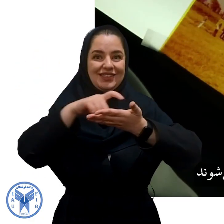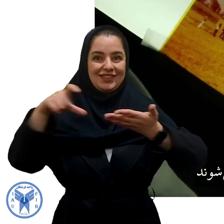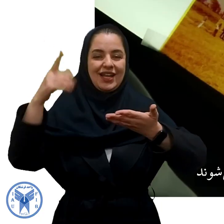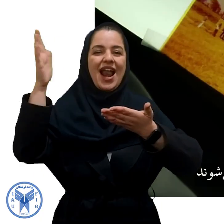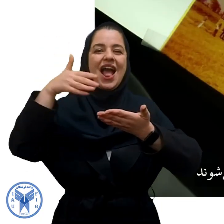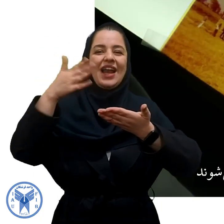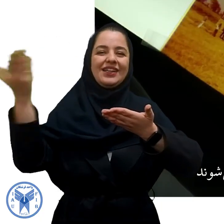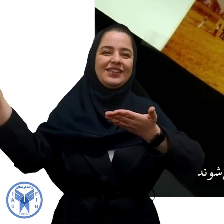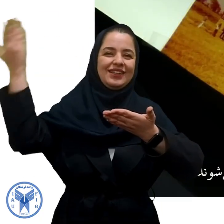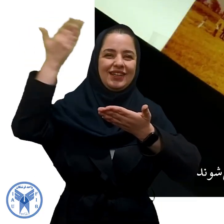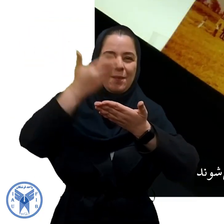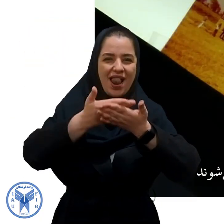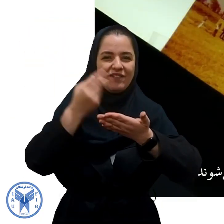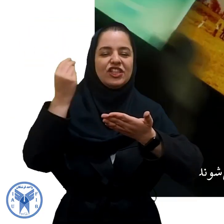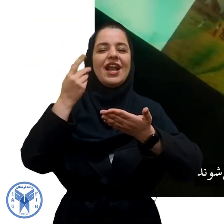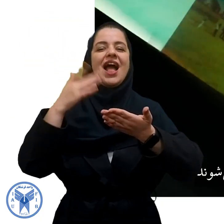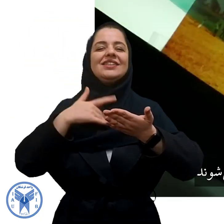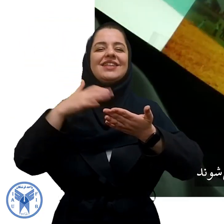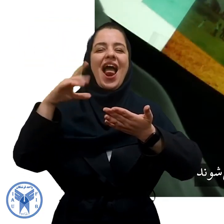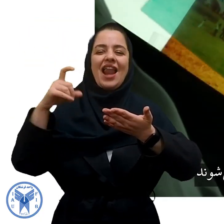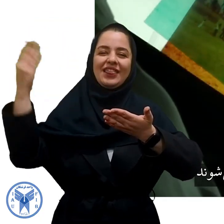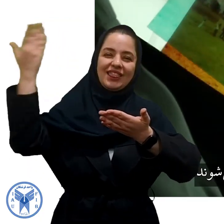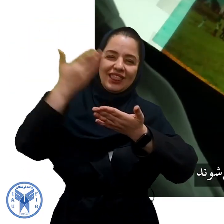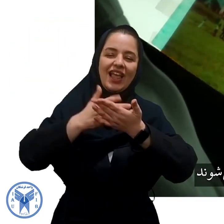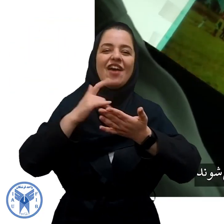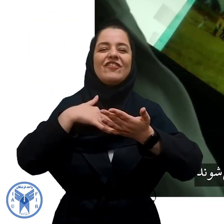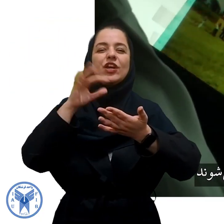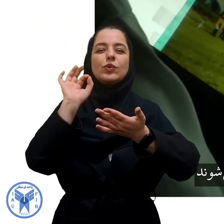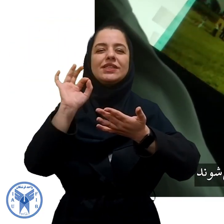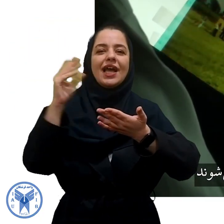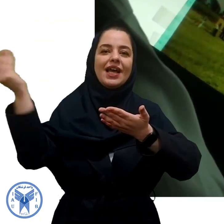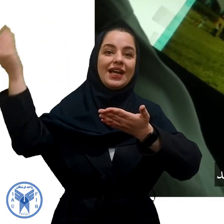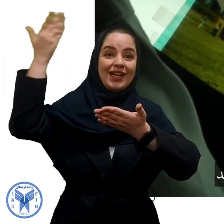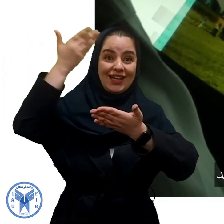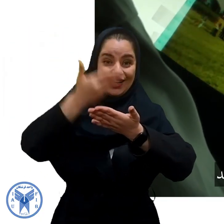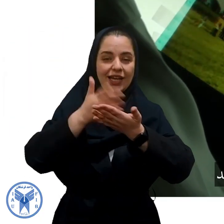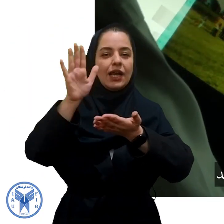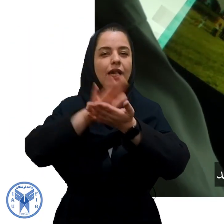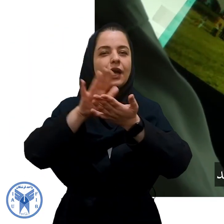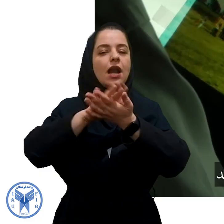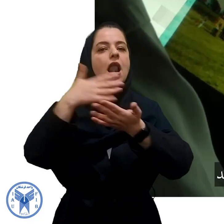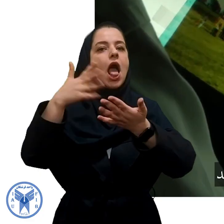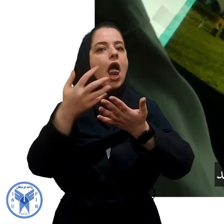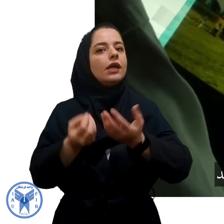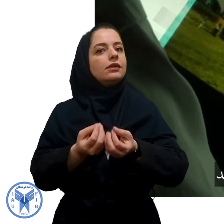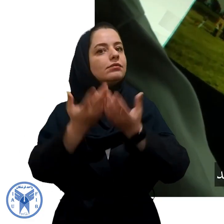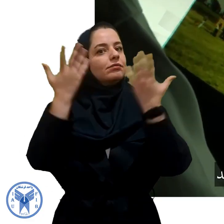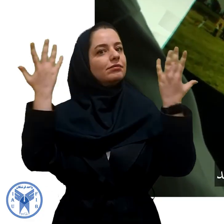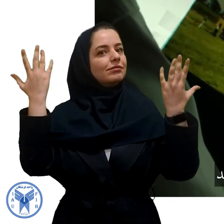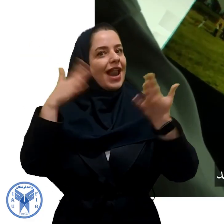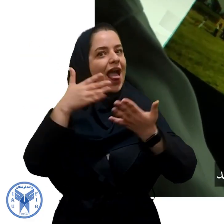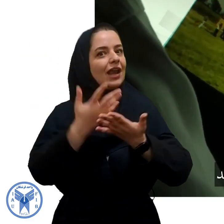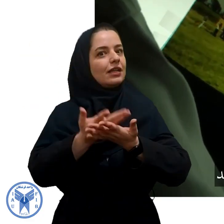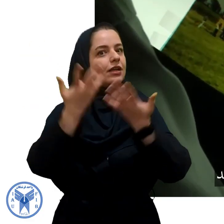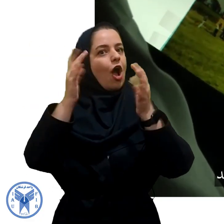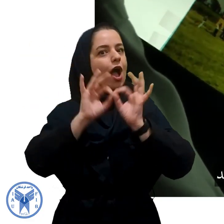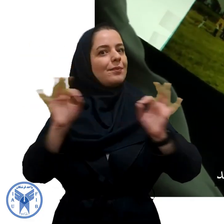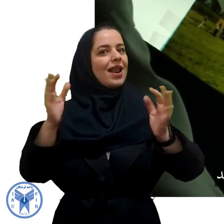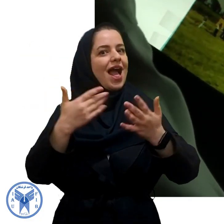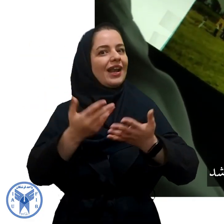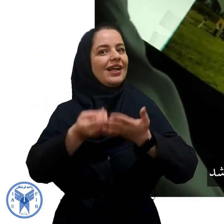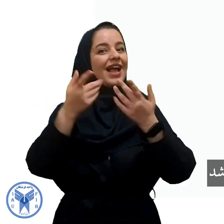using magenta, yellow, and cyan images which are physically layered on top of each